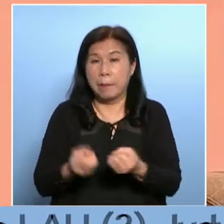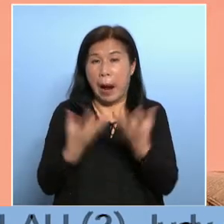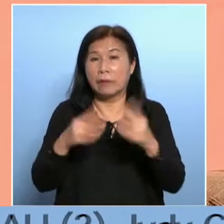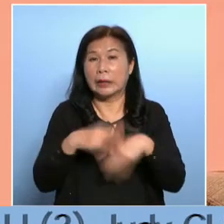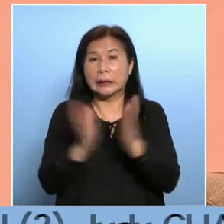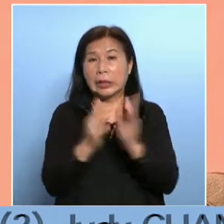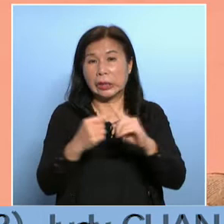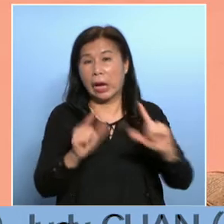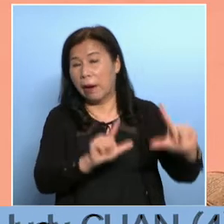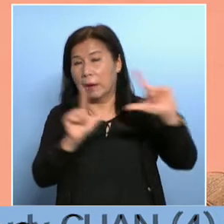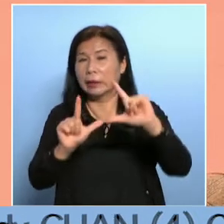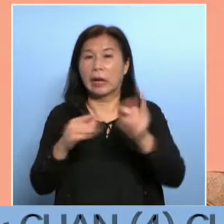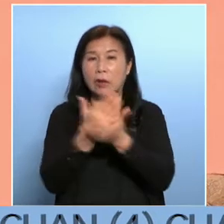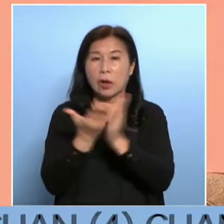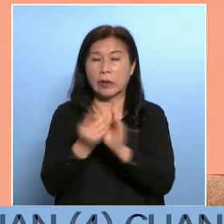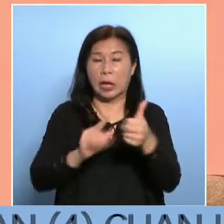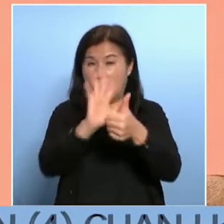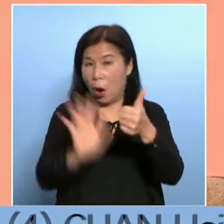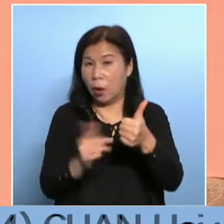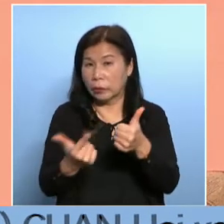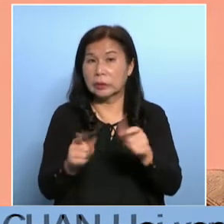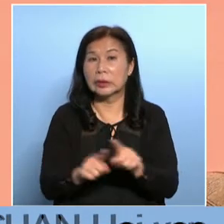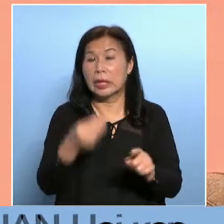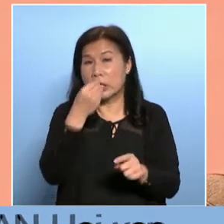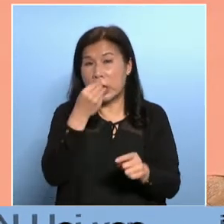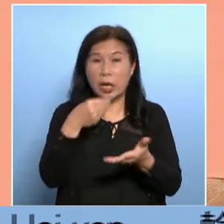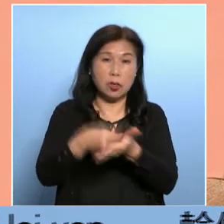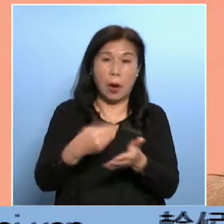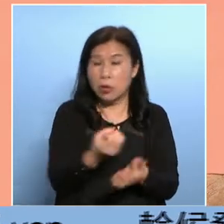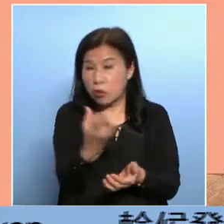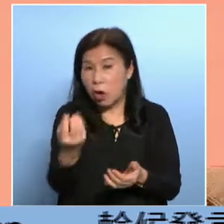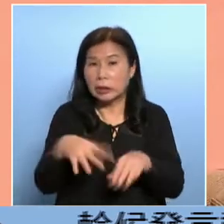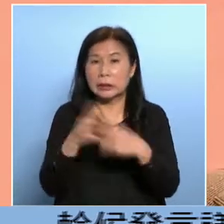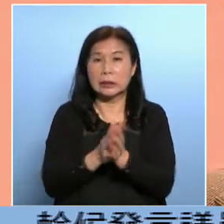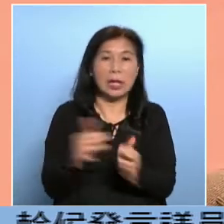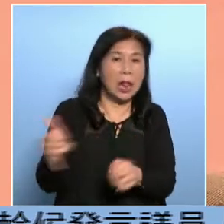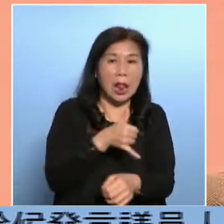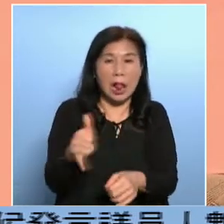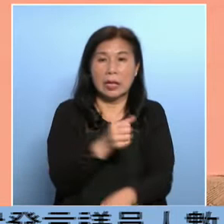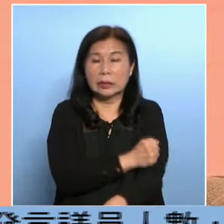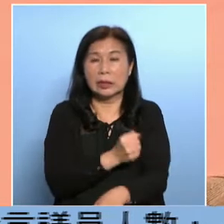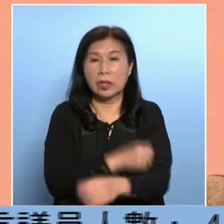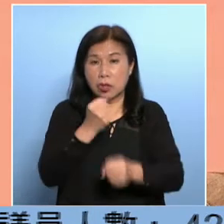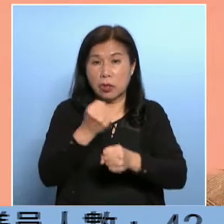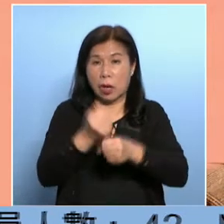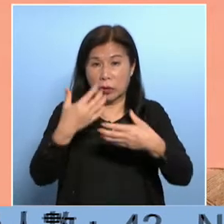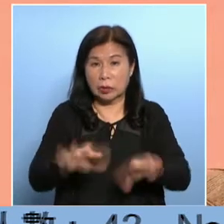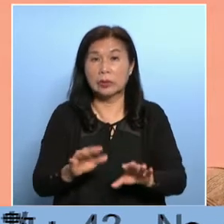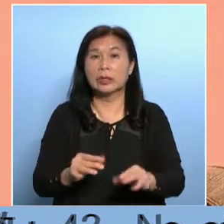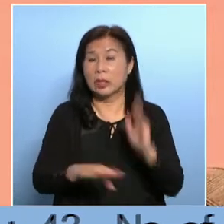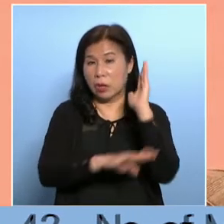The epidemic greatly disrupted our livelihood. While to buy some vegetables, the people